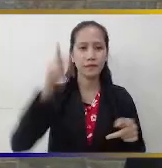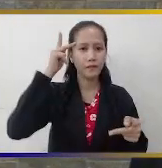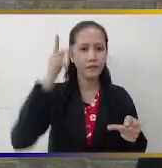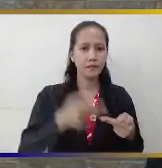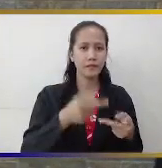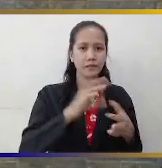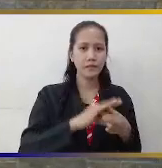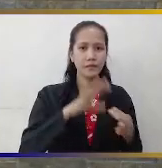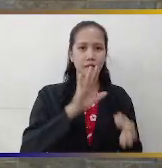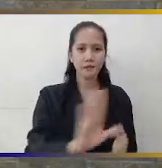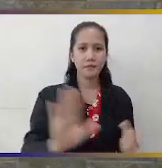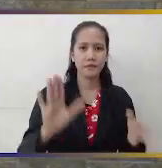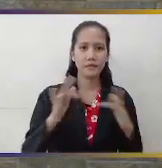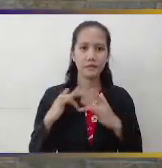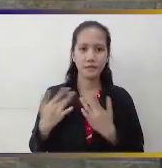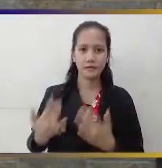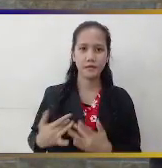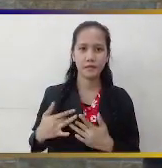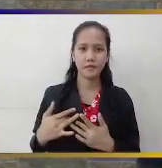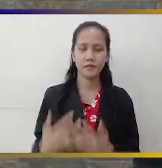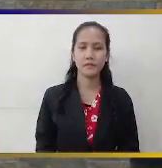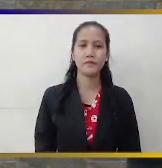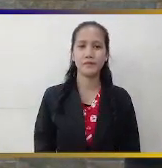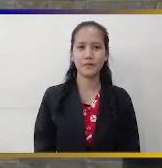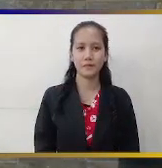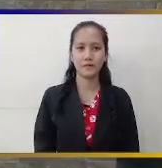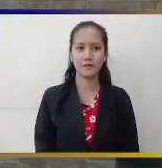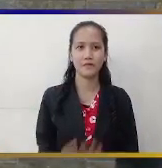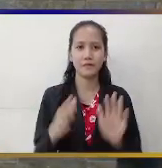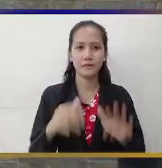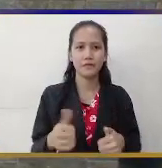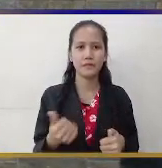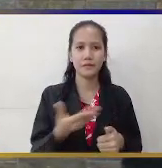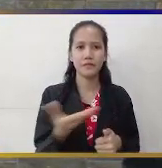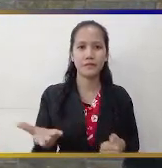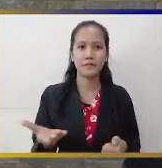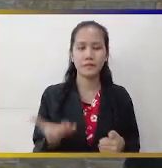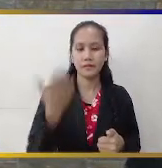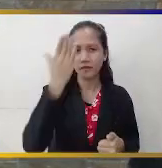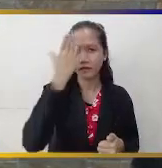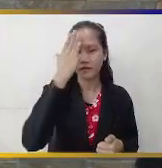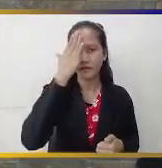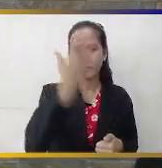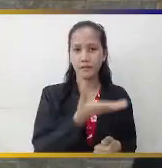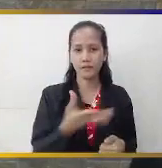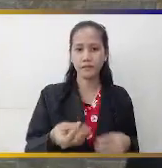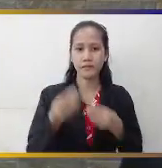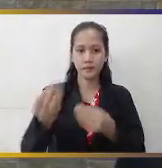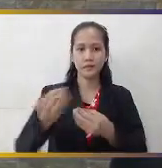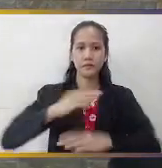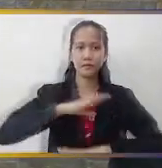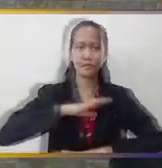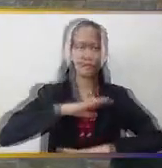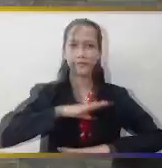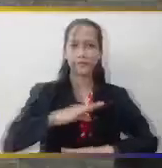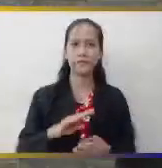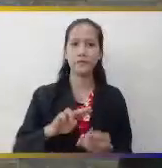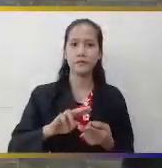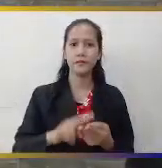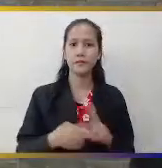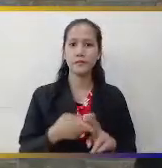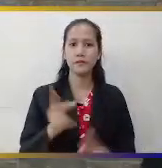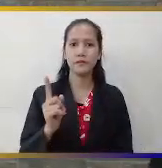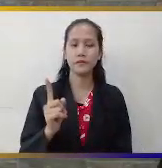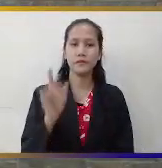sacrificially. How do you know when you're giving enough? How do you know when you're giving enough? How do you know when you're giving enough? Number one, you're